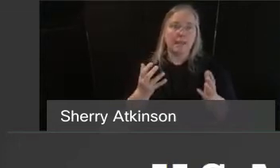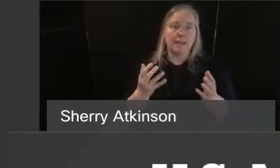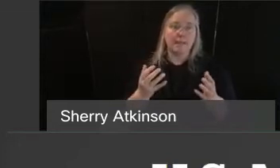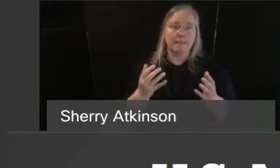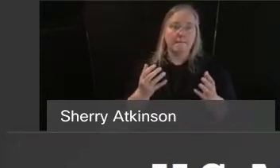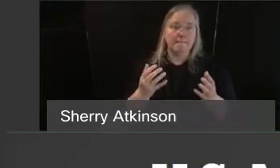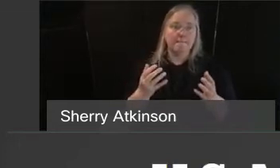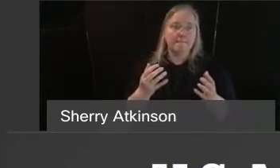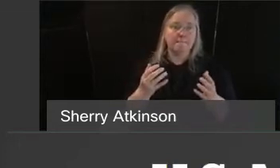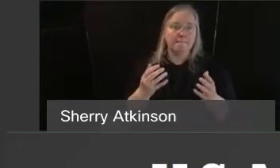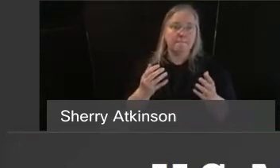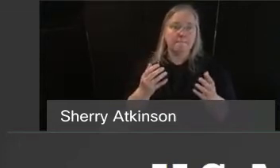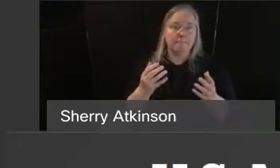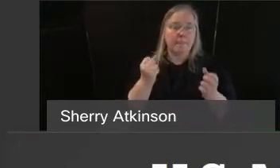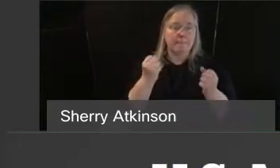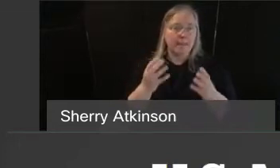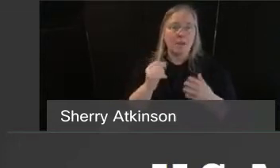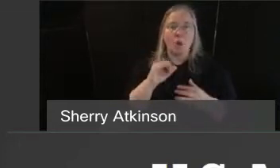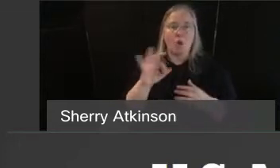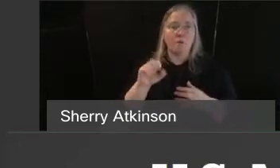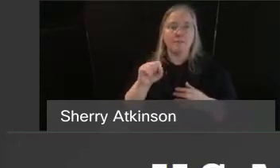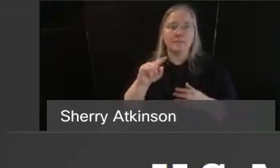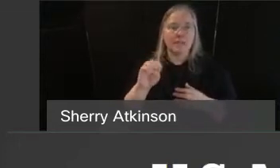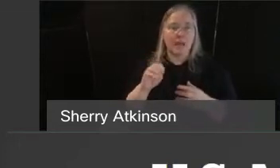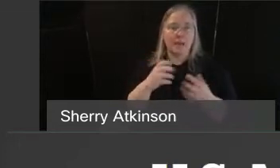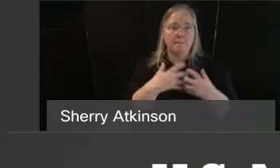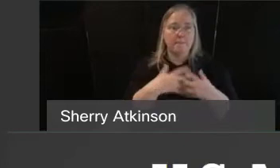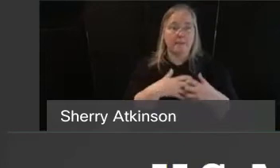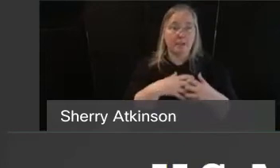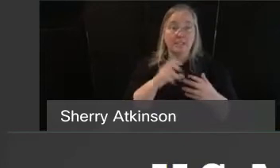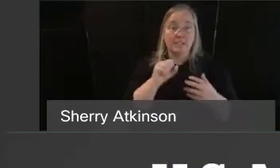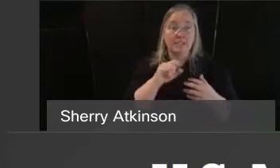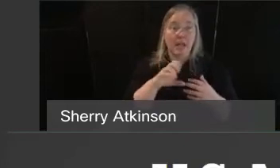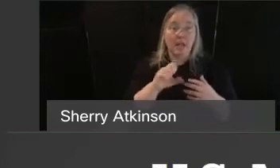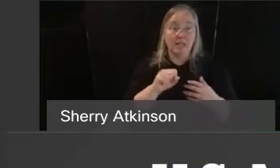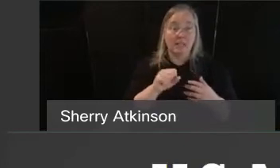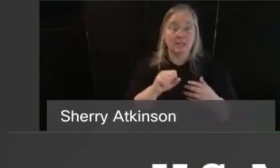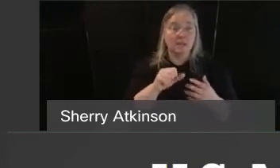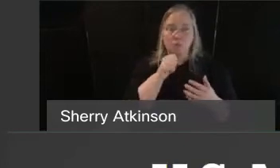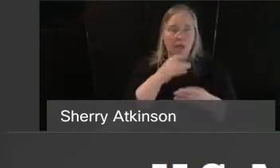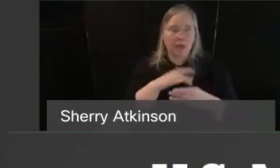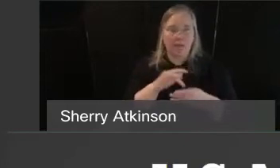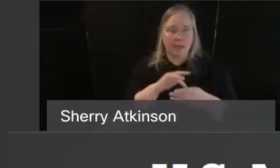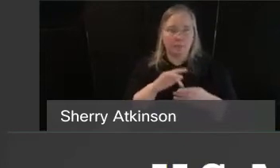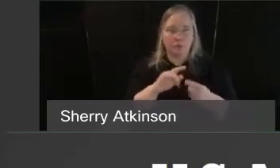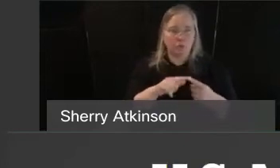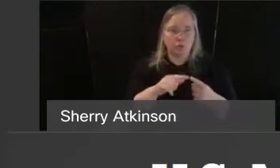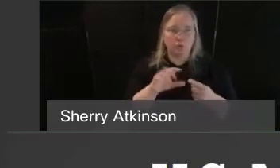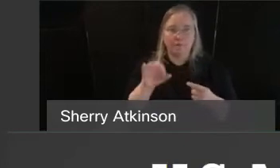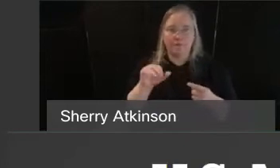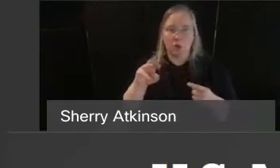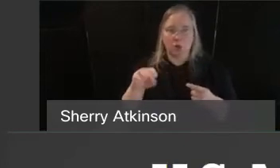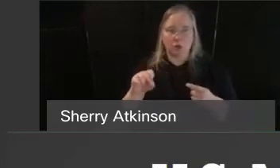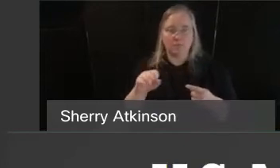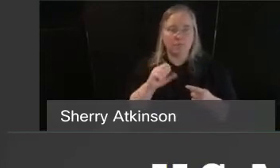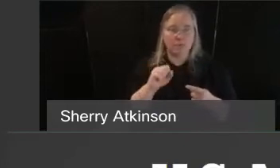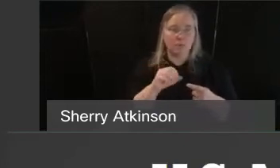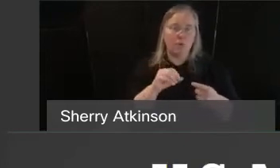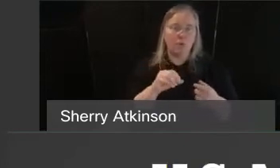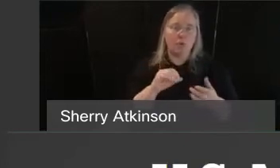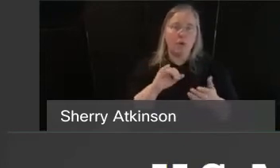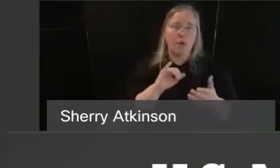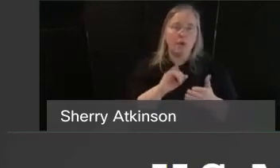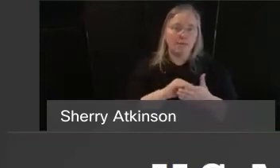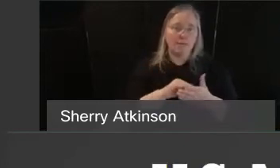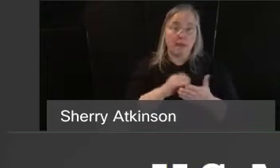the off-site manufacturing sites were no longer available to many firms. As a result, again, this sort of helped perhaps